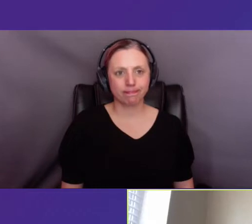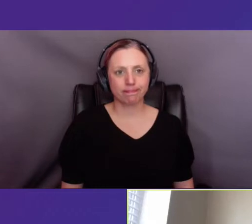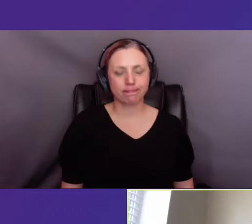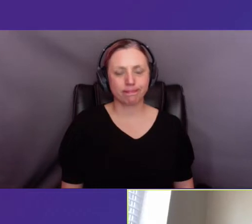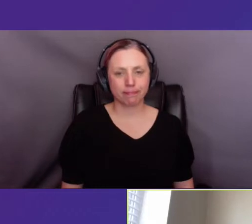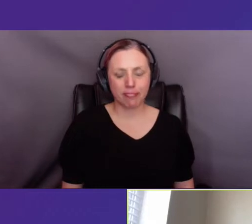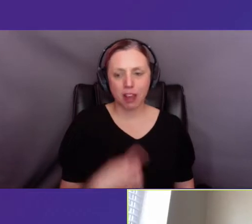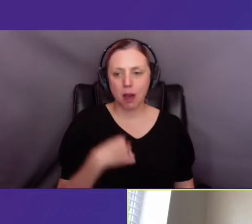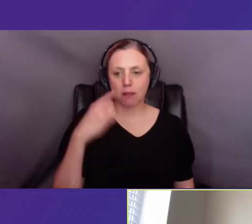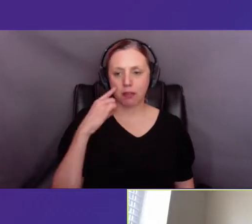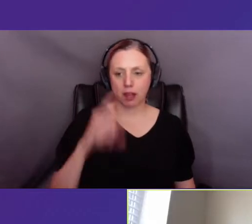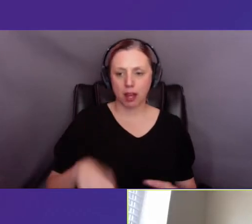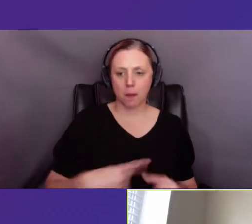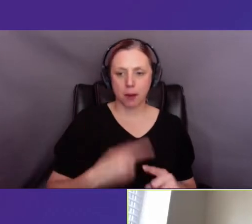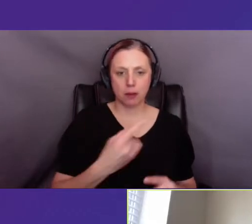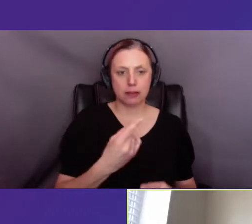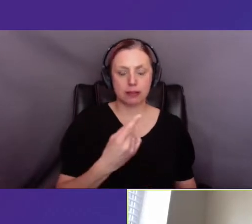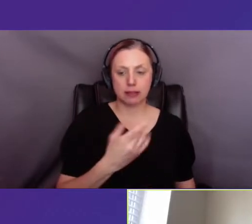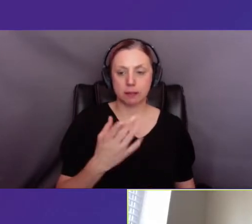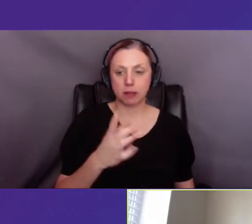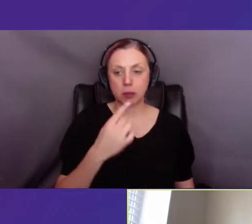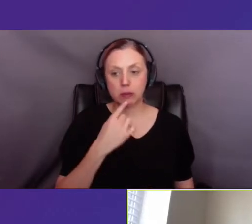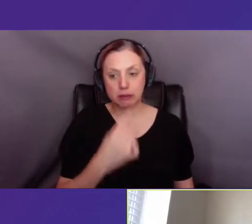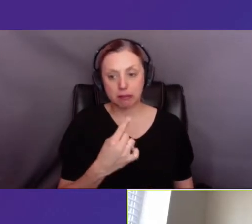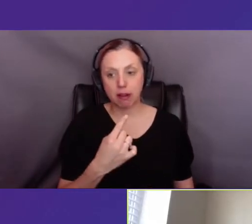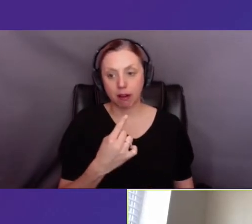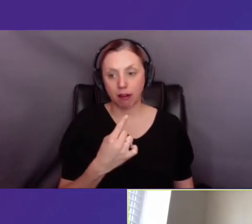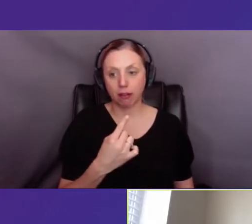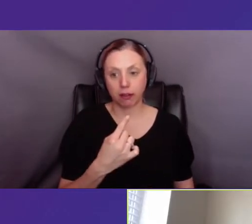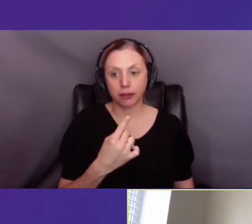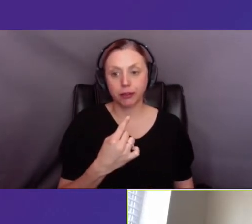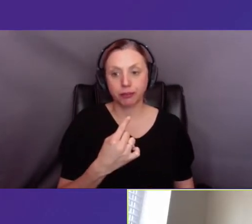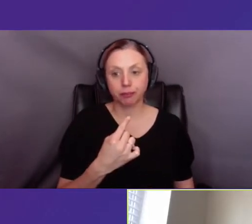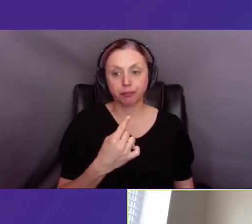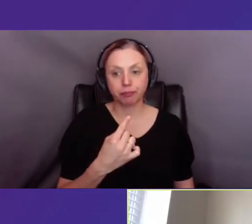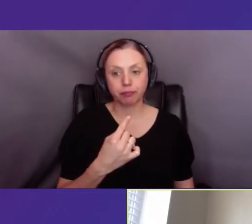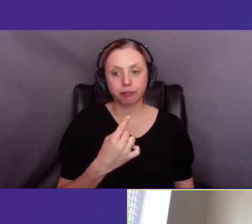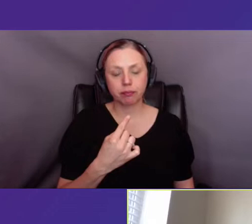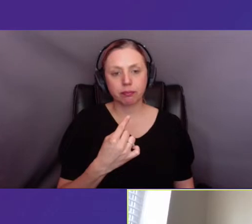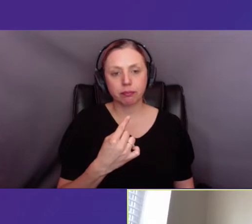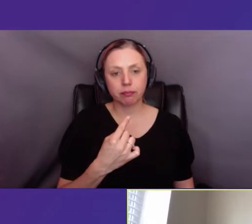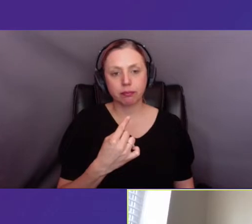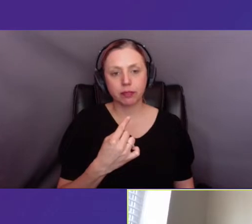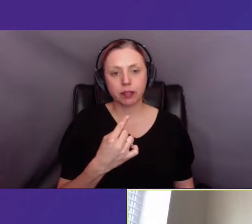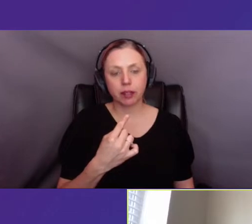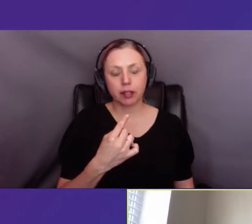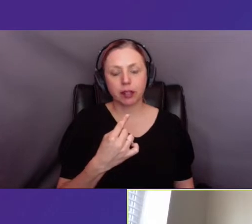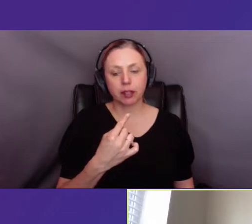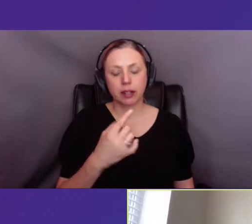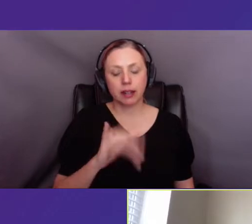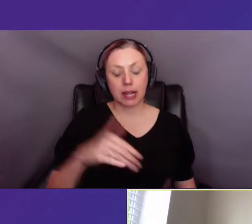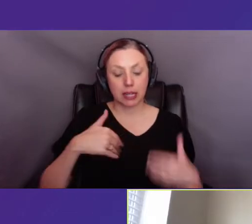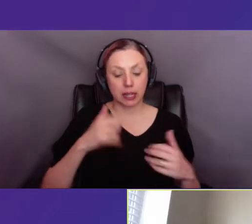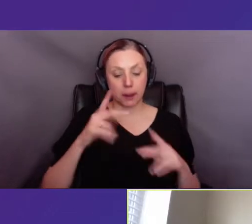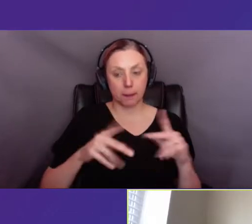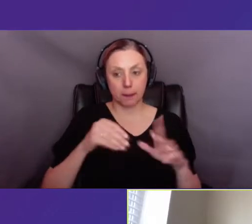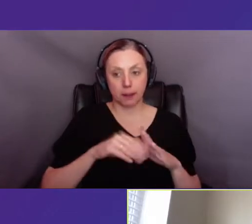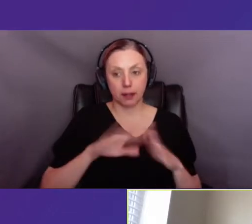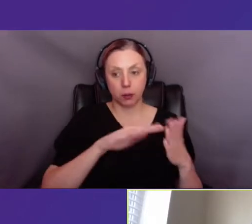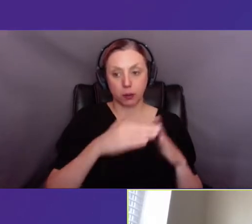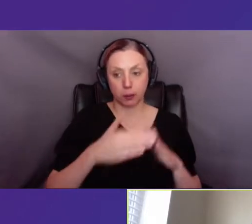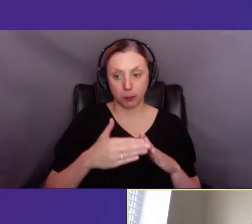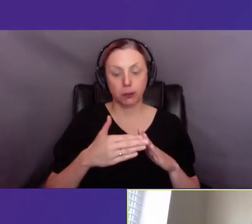something you said with me when we last spoke that really stood with me, was this idea of how the young people in your community,